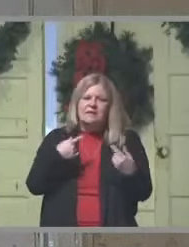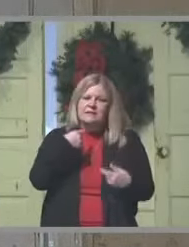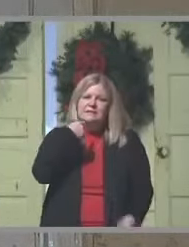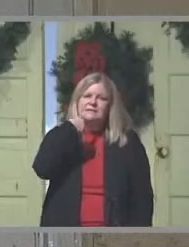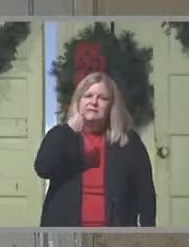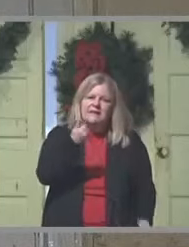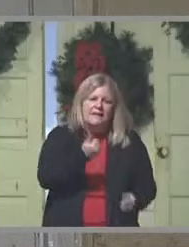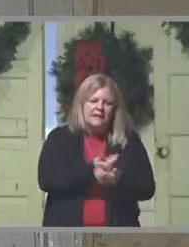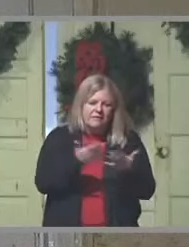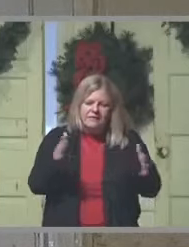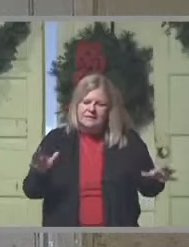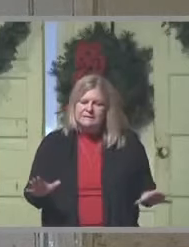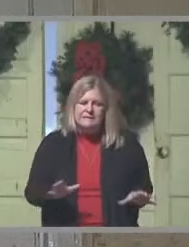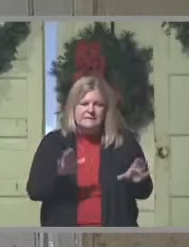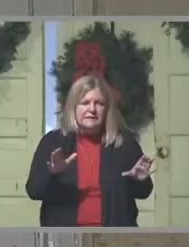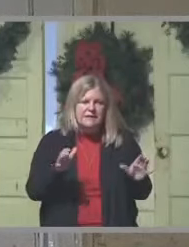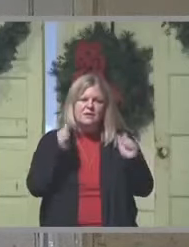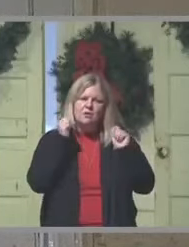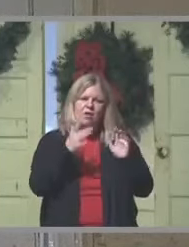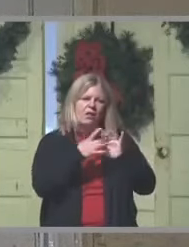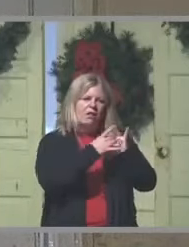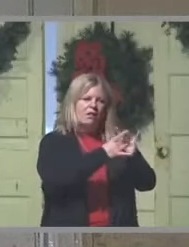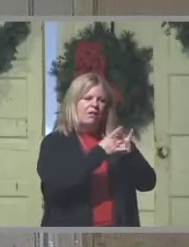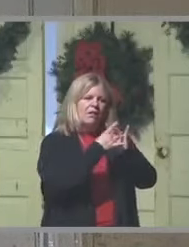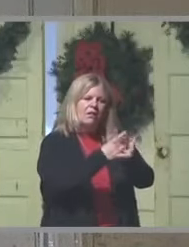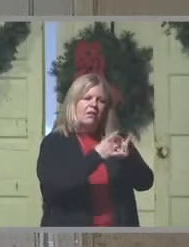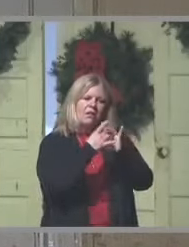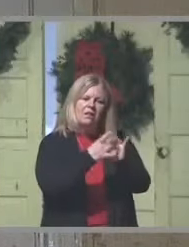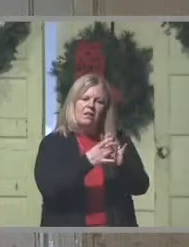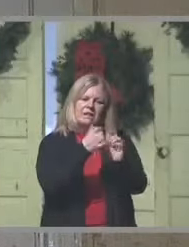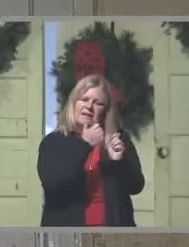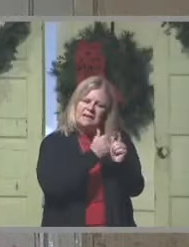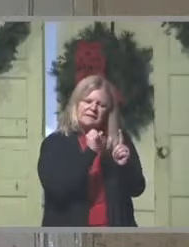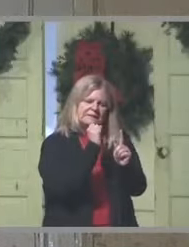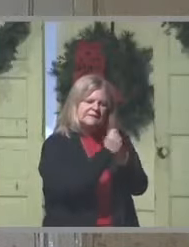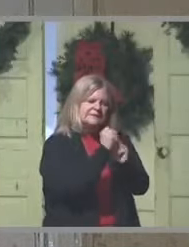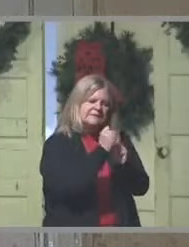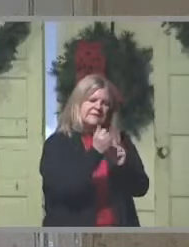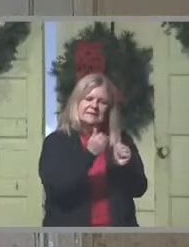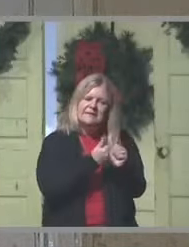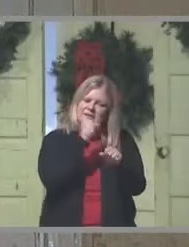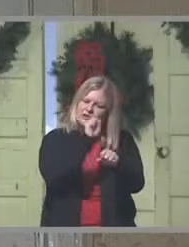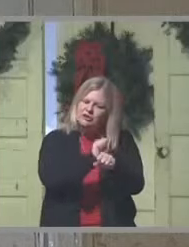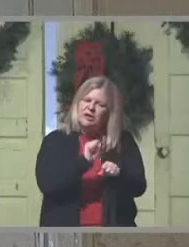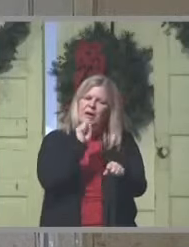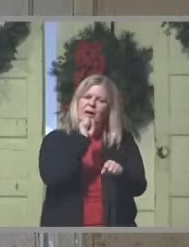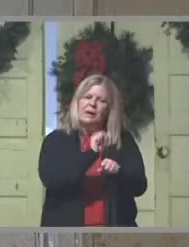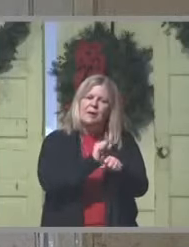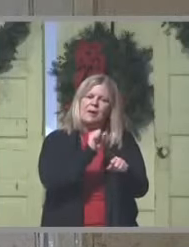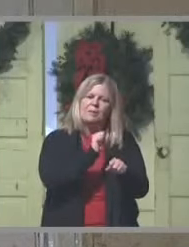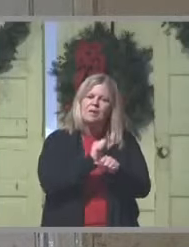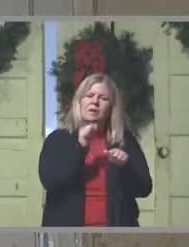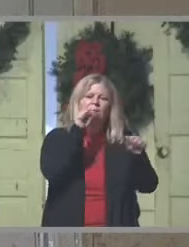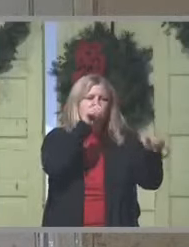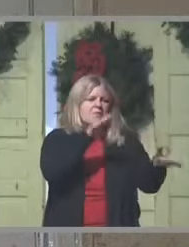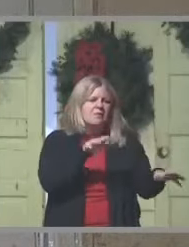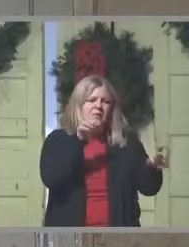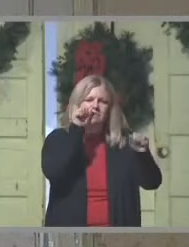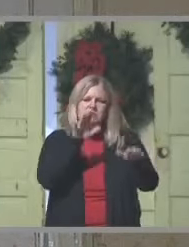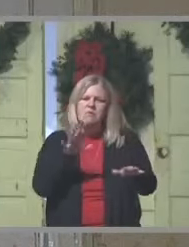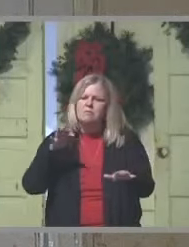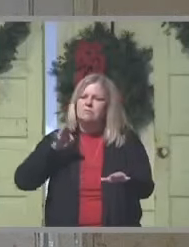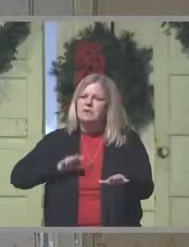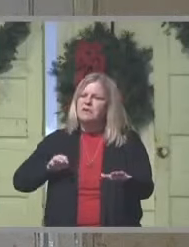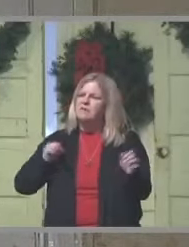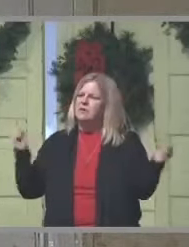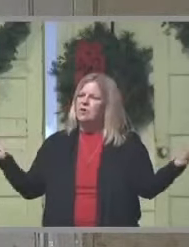all that he did, in every relationship, circumstance, and task, to the blessing and well-being